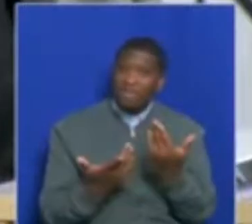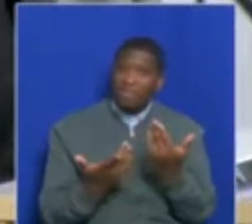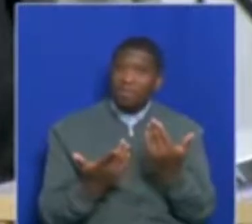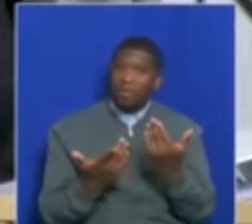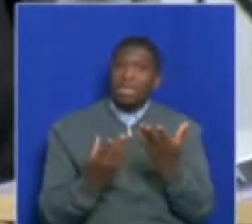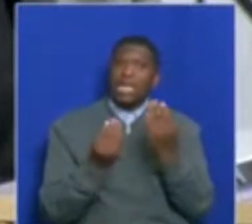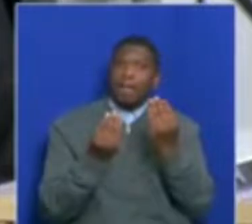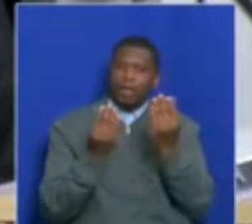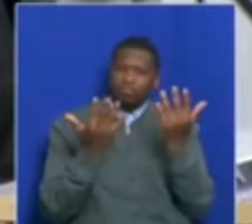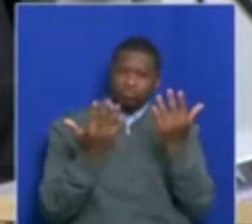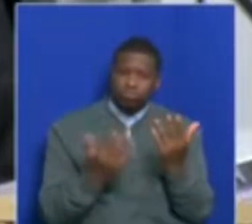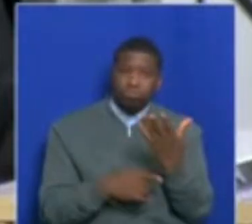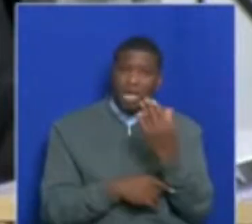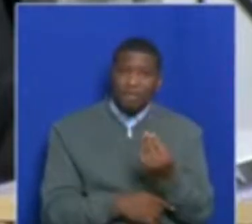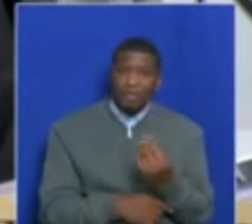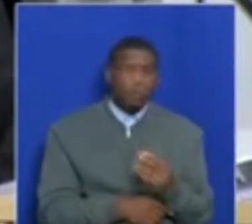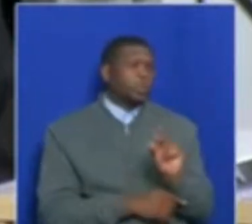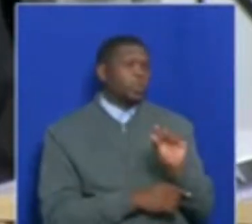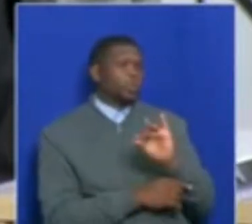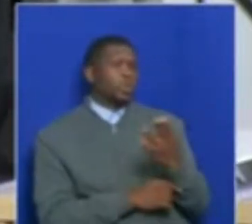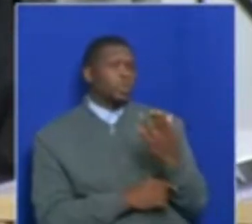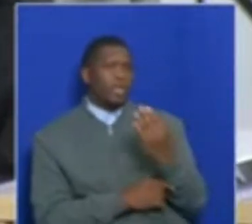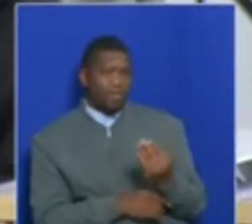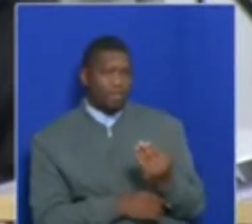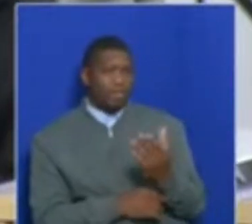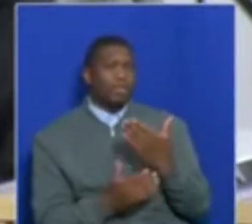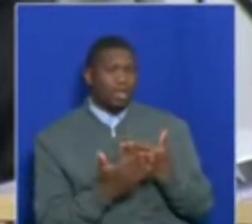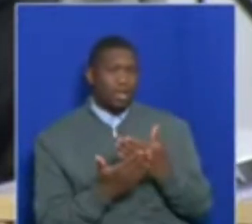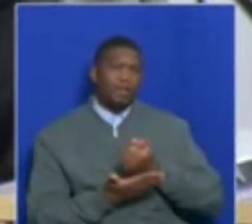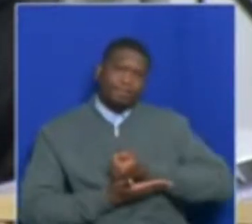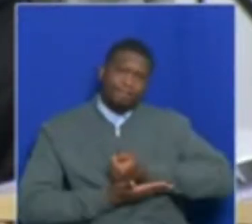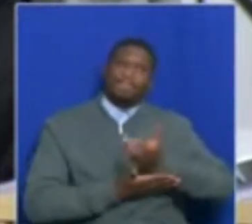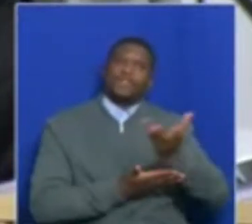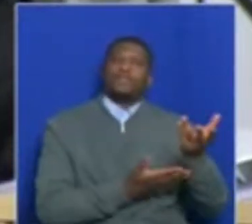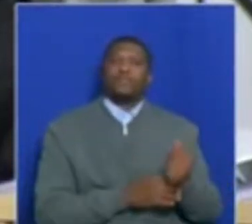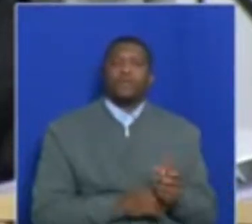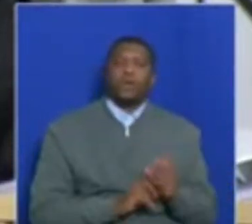it, Commissioner, but we can supply it. Okay, thank you.